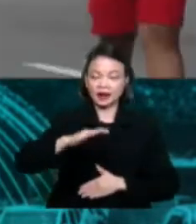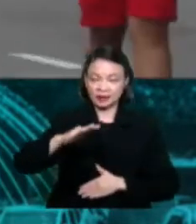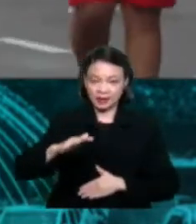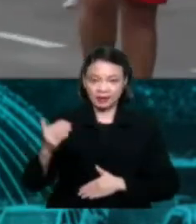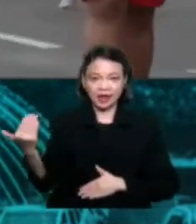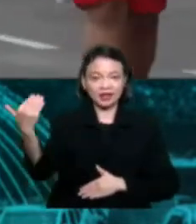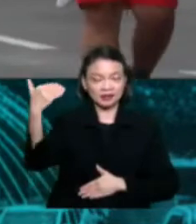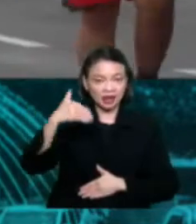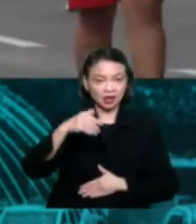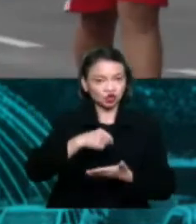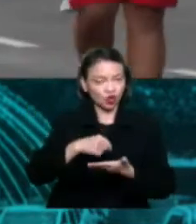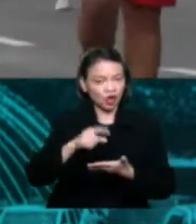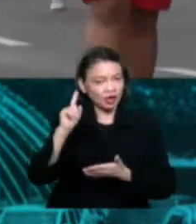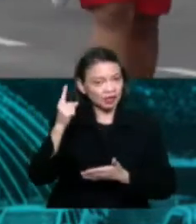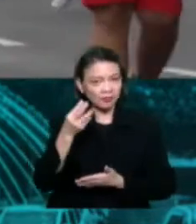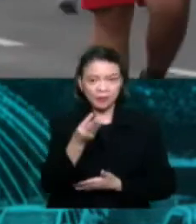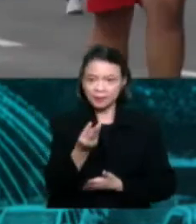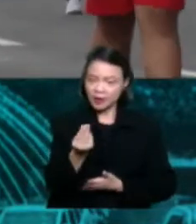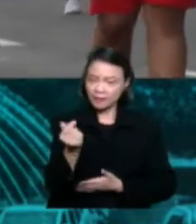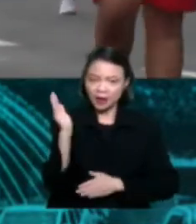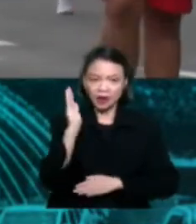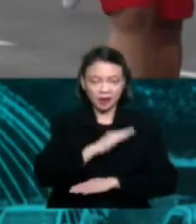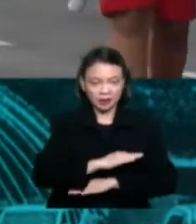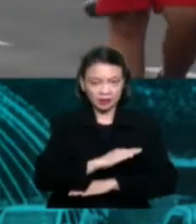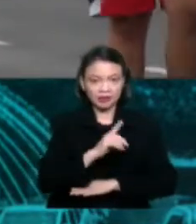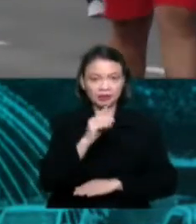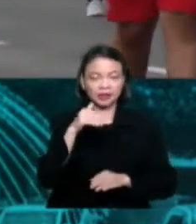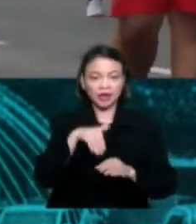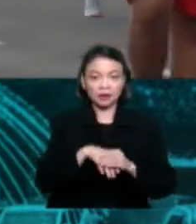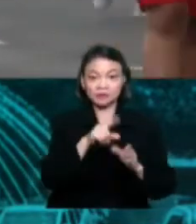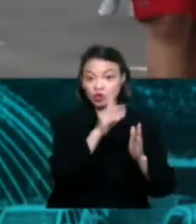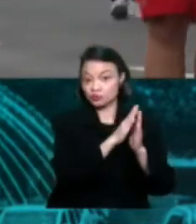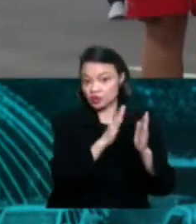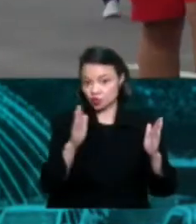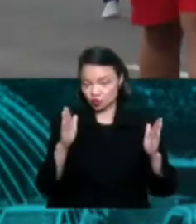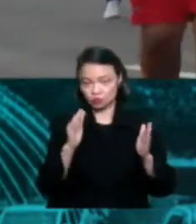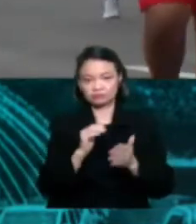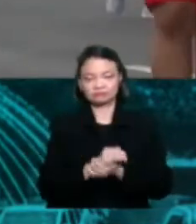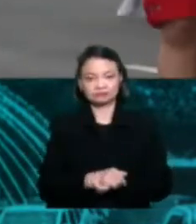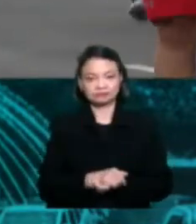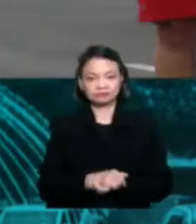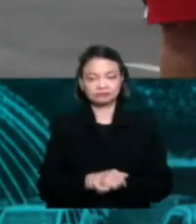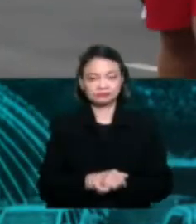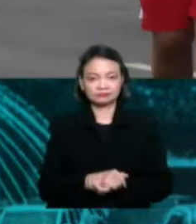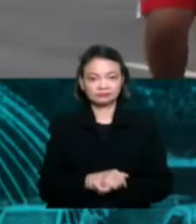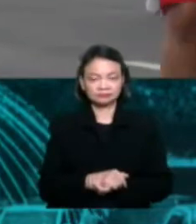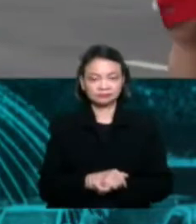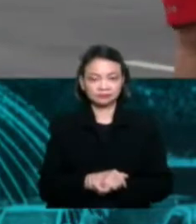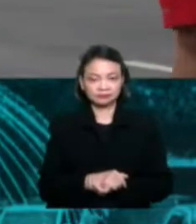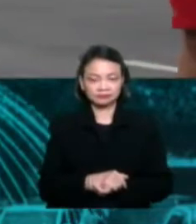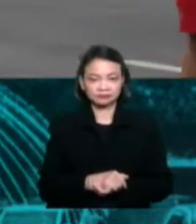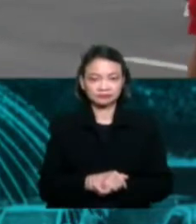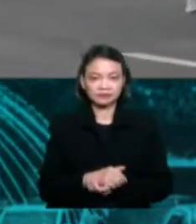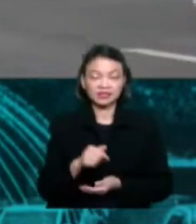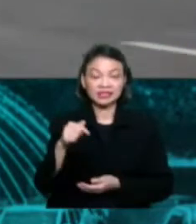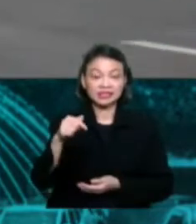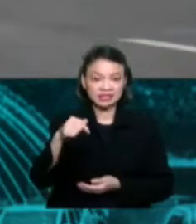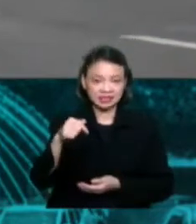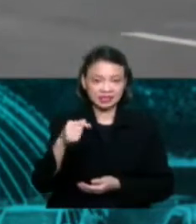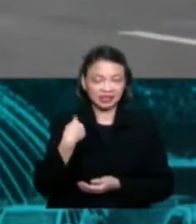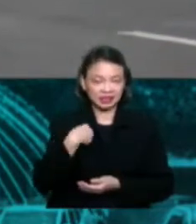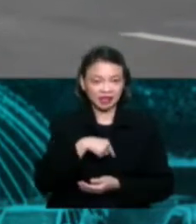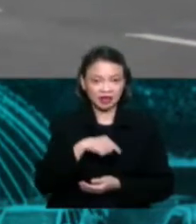the schools to open fully for children. We can get the vaccination now. It is available for everybody over 5 slowly in Jakarta as well,